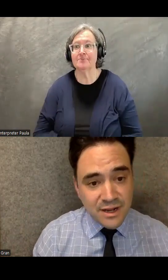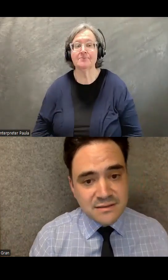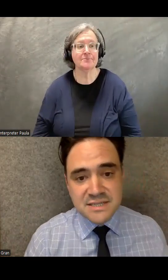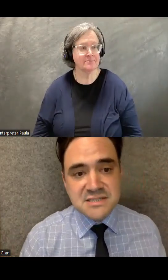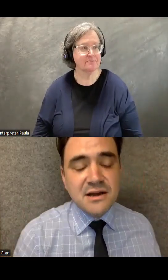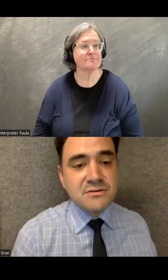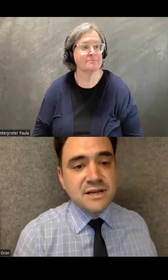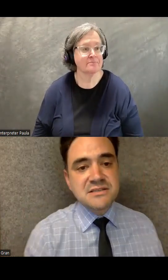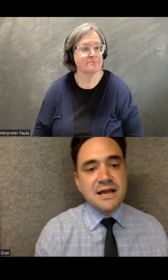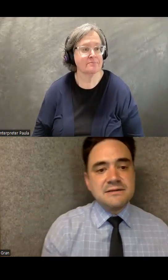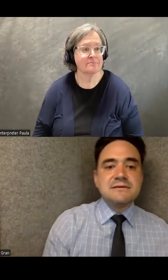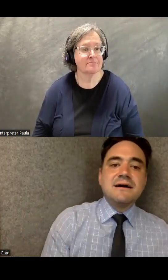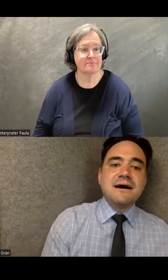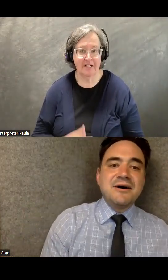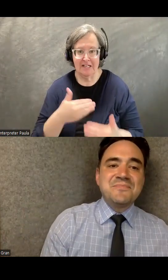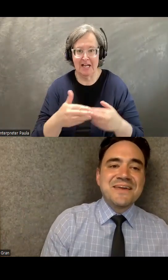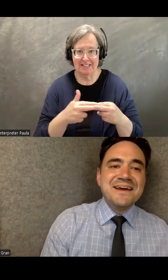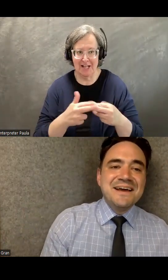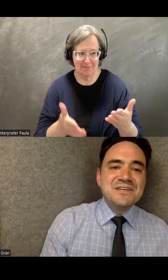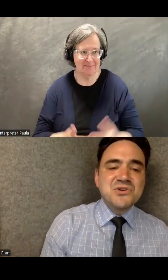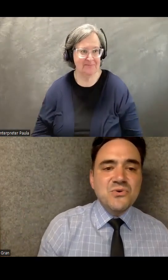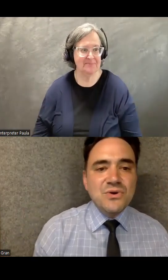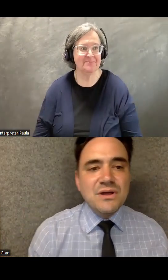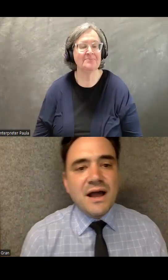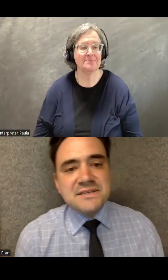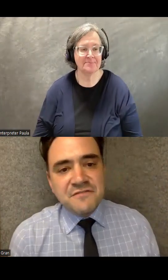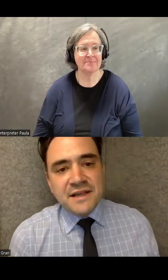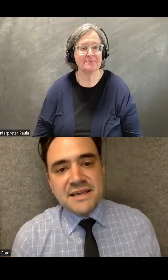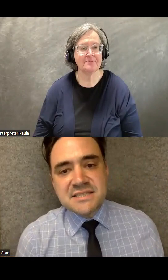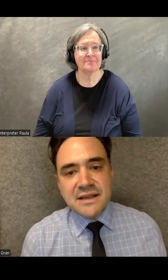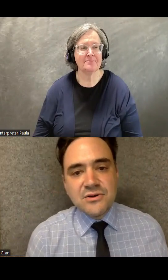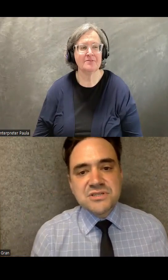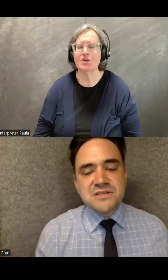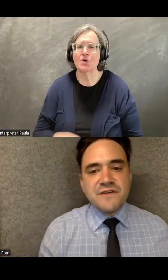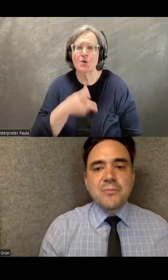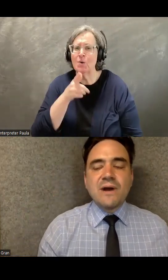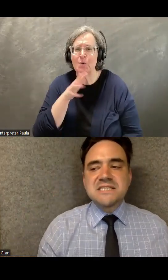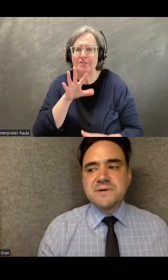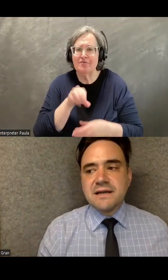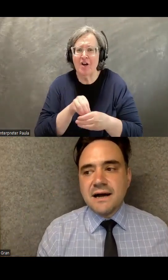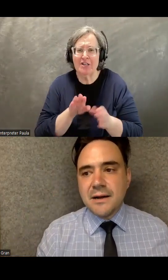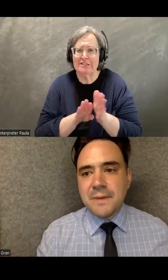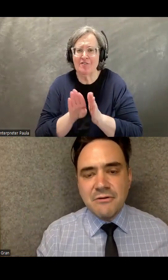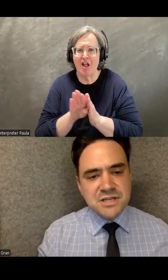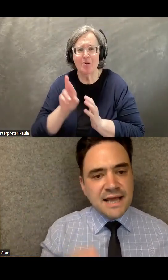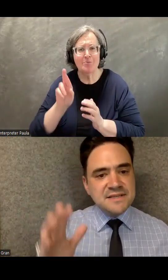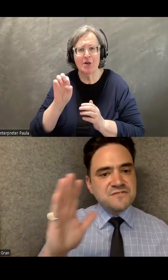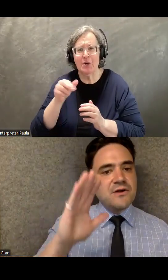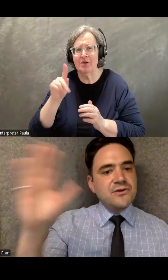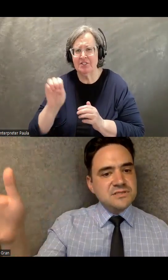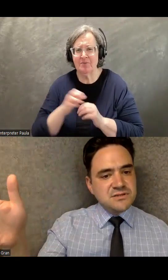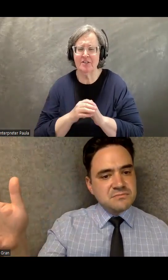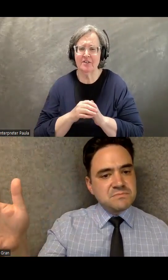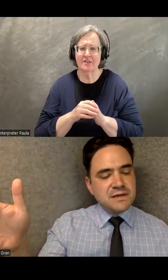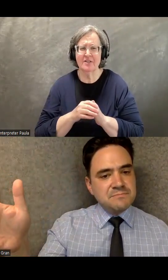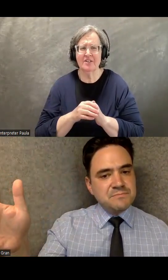All right, let's go. Next slide. So identifying key stakeholders to develop a respite. I originally had this